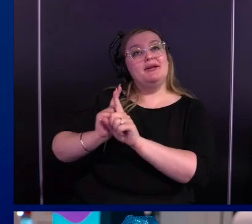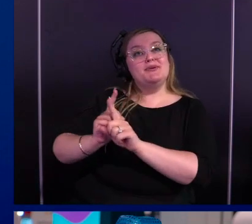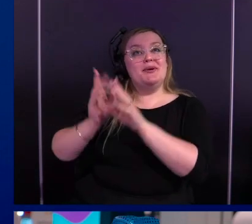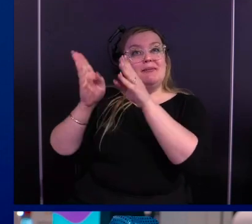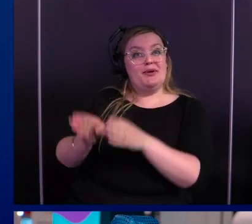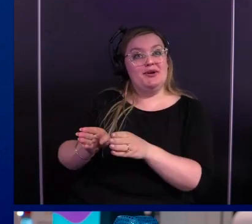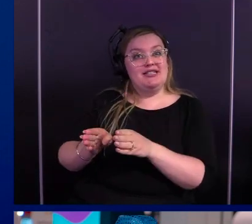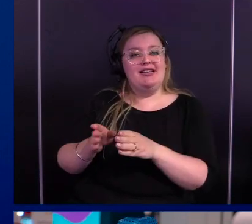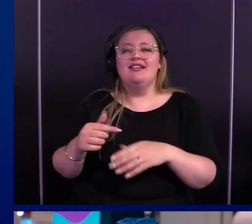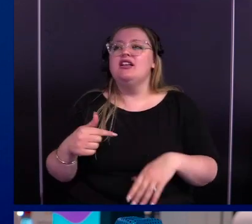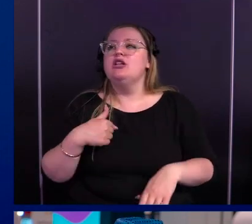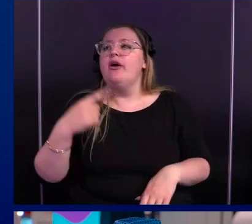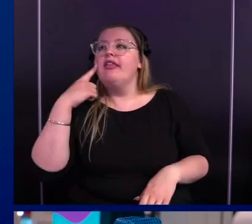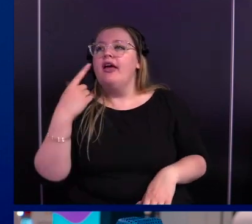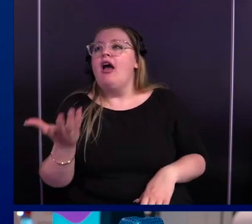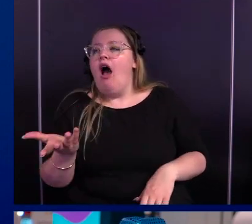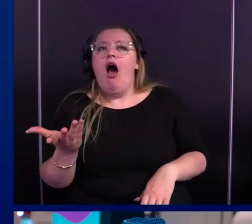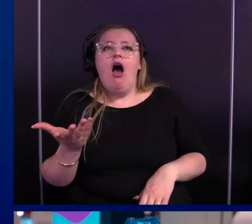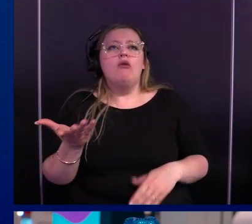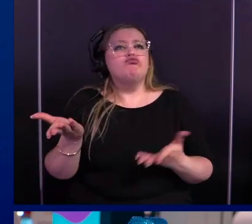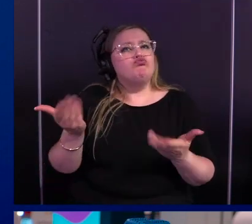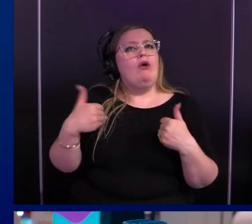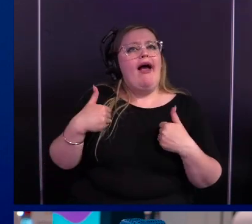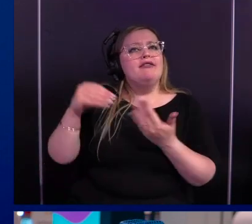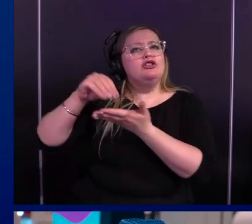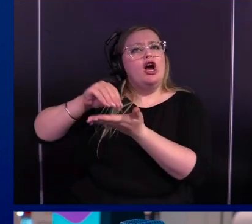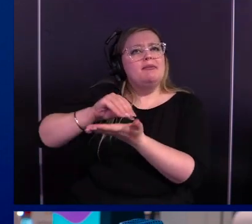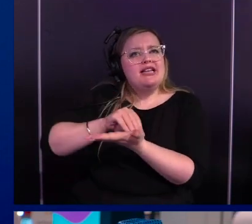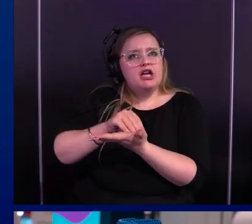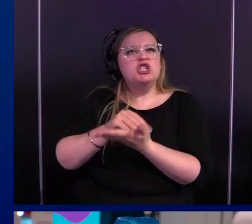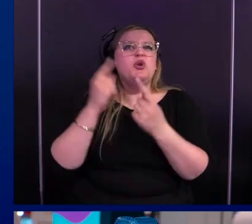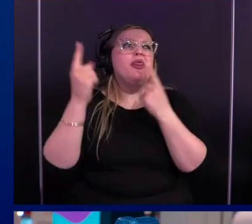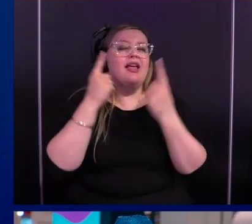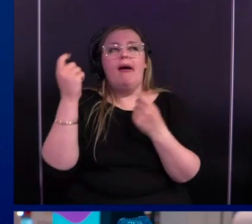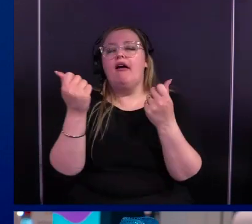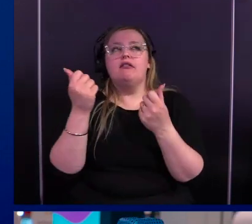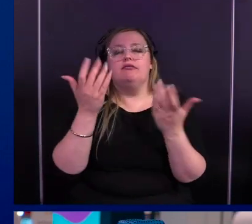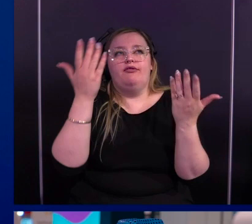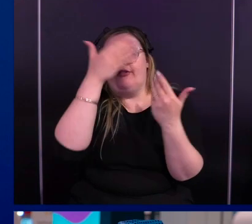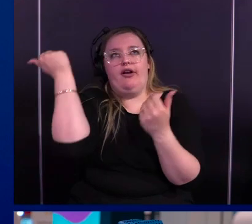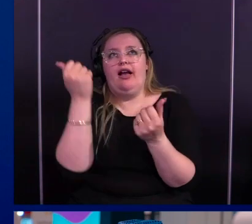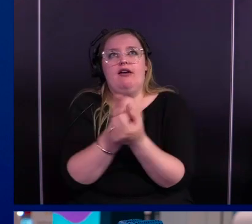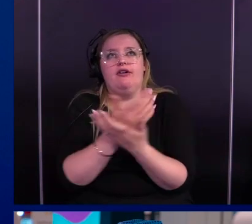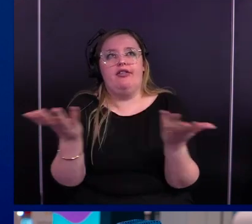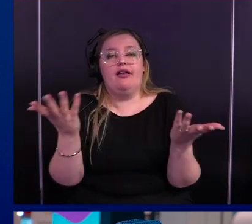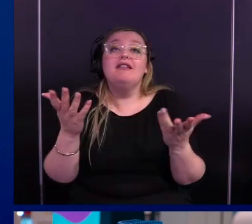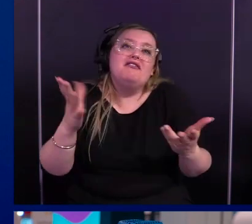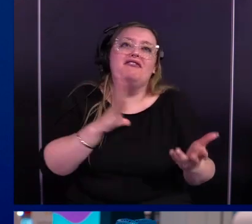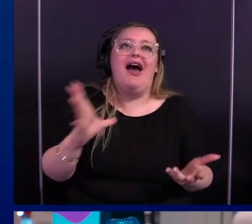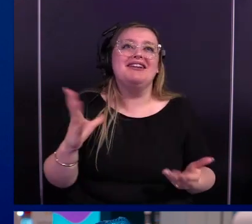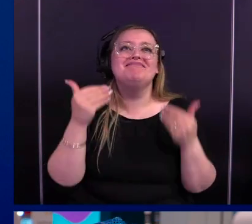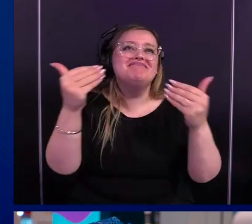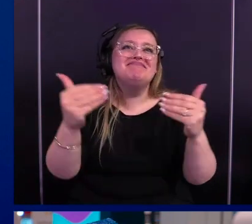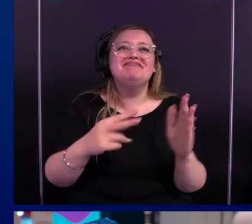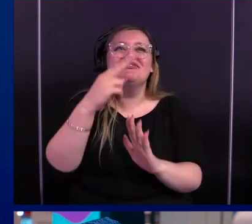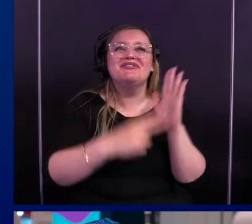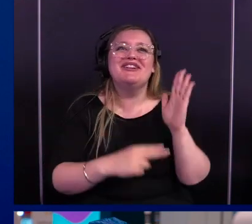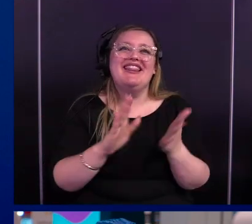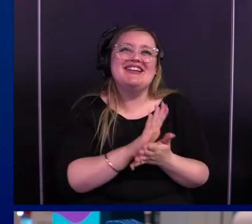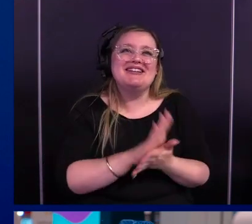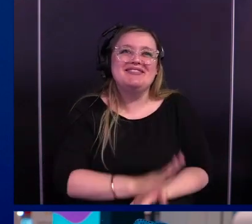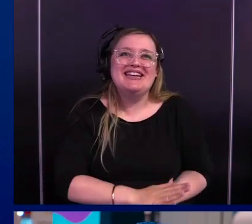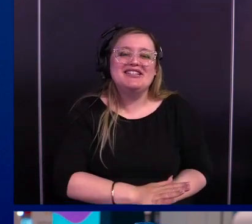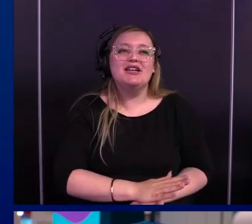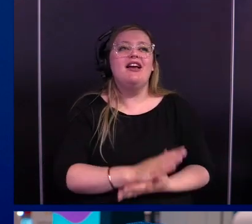I'm going to say, well, here's the documentation. So when you forget everything else I've told you, you can go look it up in the documentation next time. And then here's all the